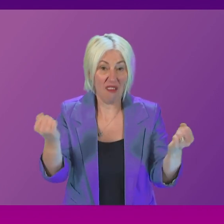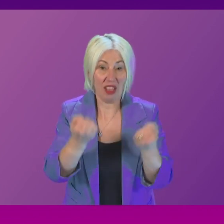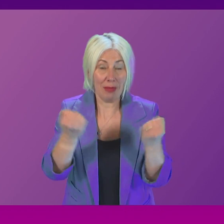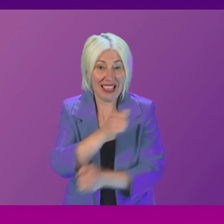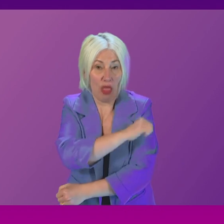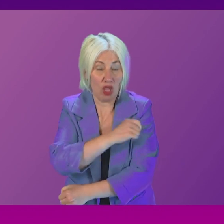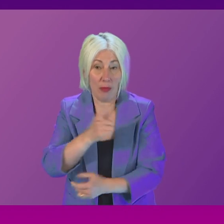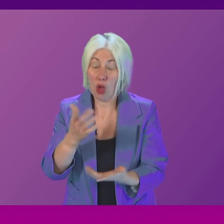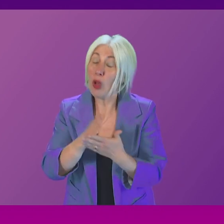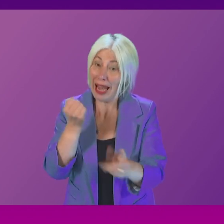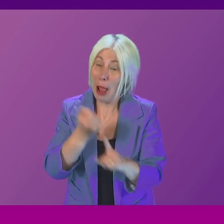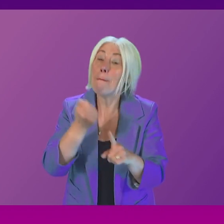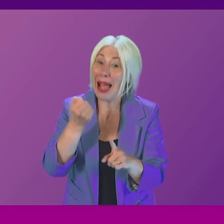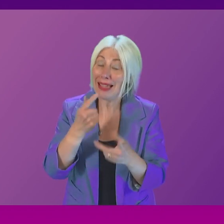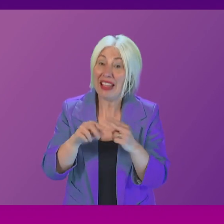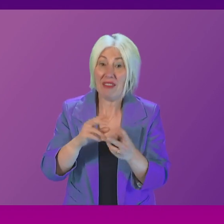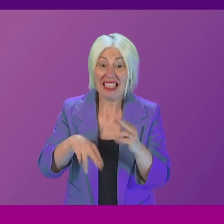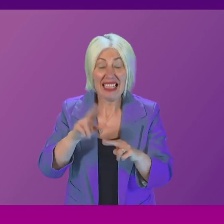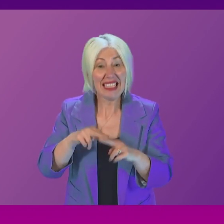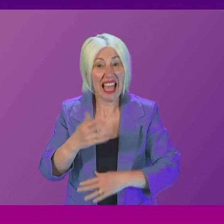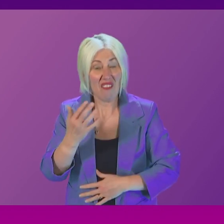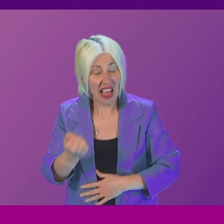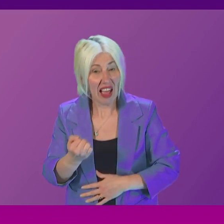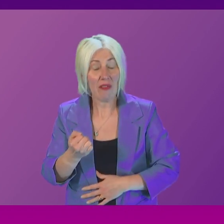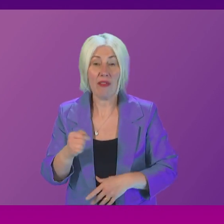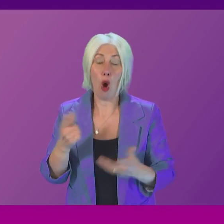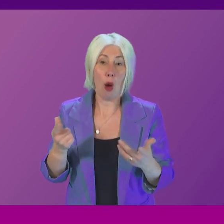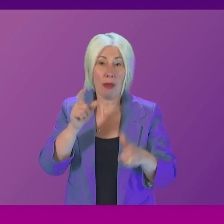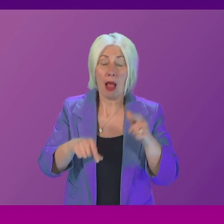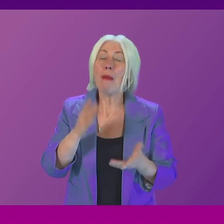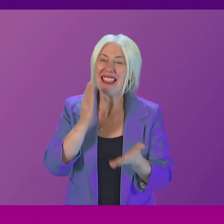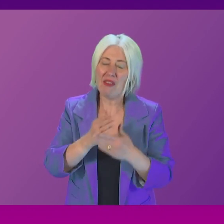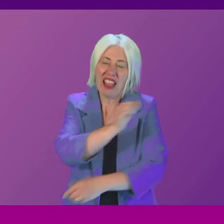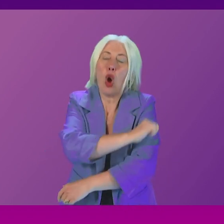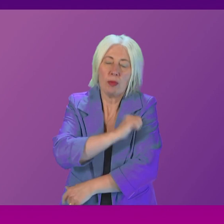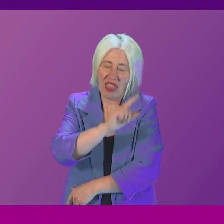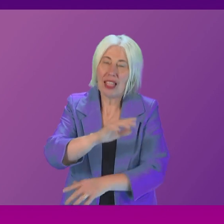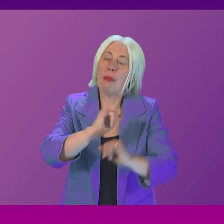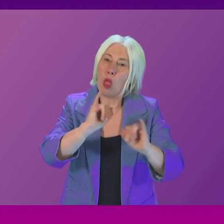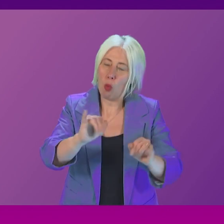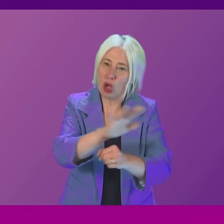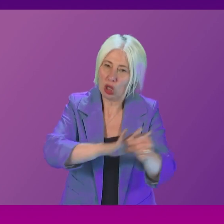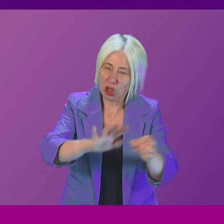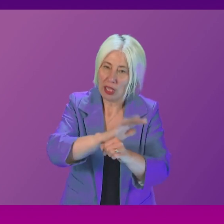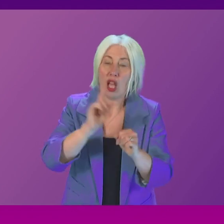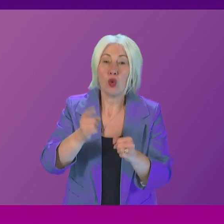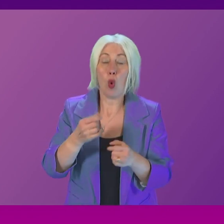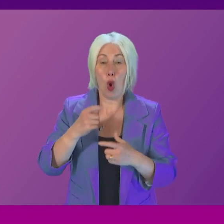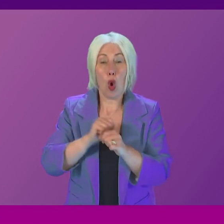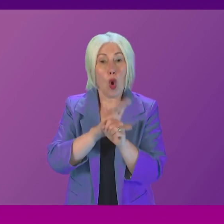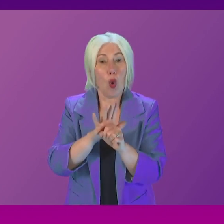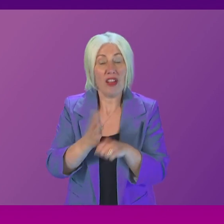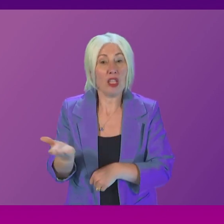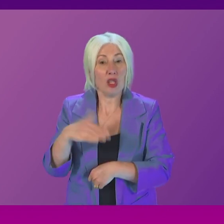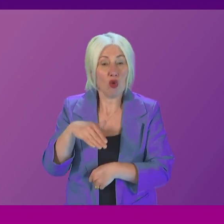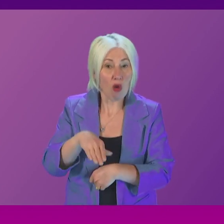and so can really have an impact, most acutely seen, I think, in our hospital sites. So COVID recovery, which